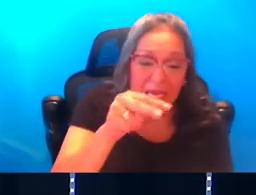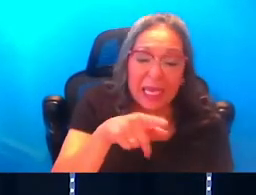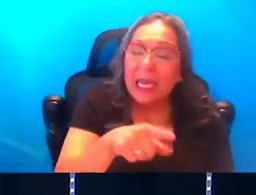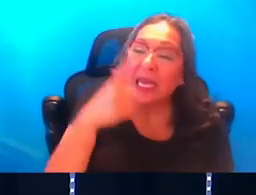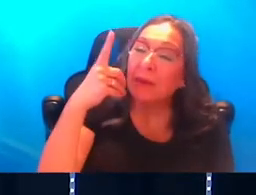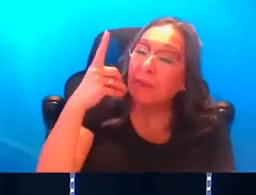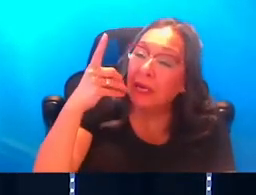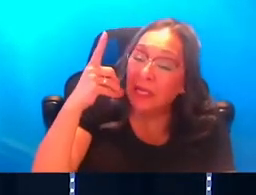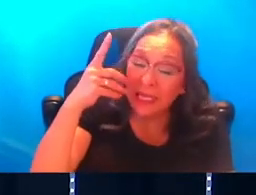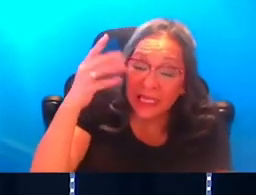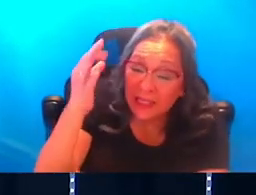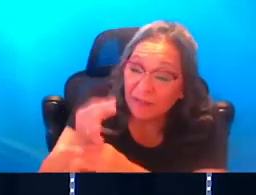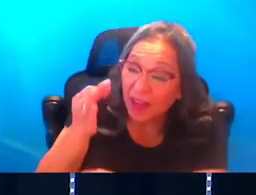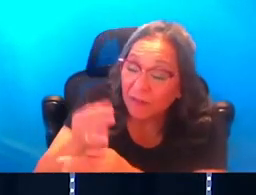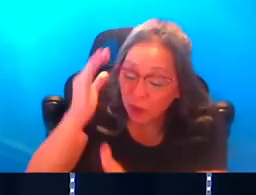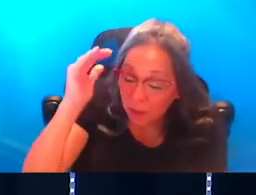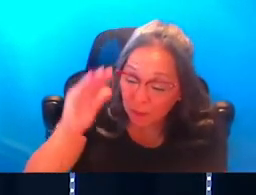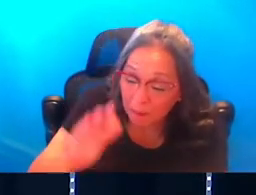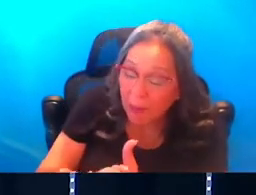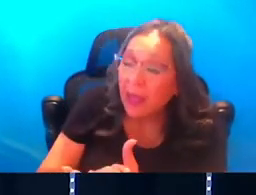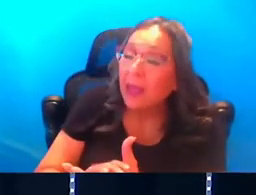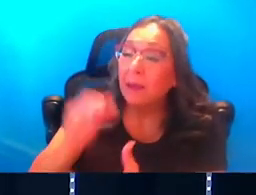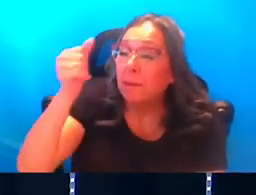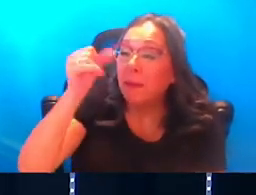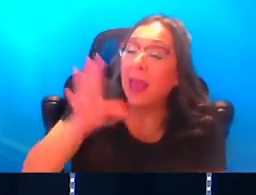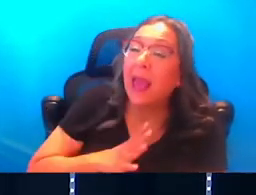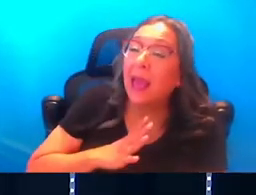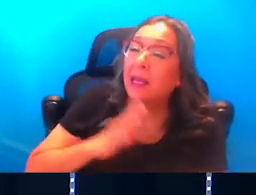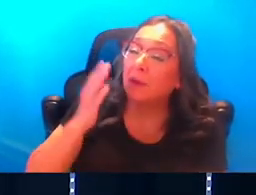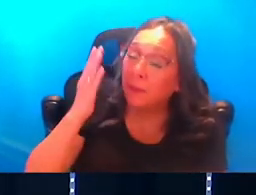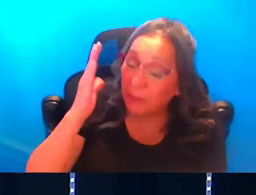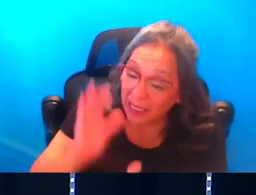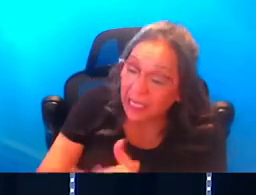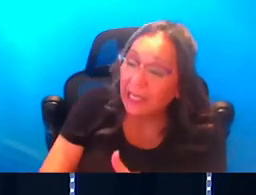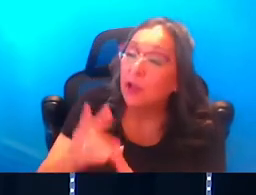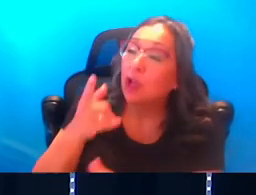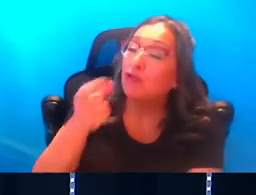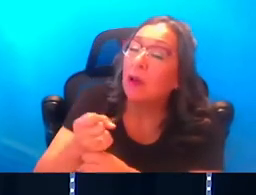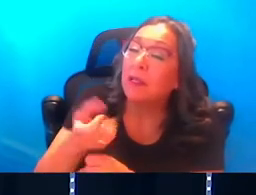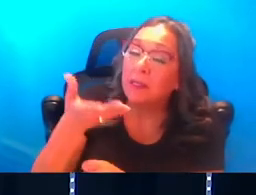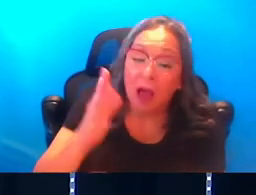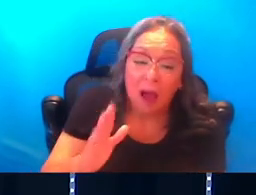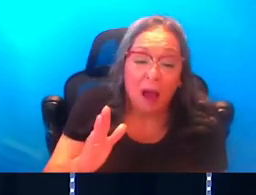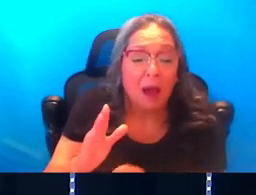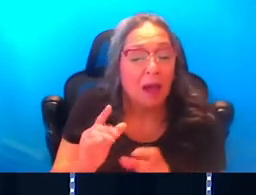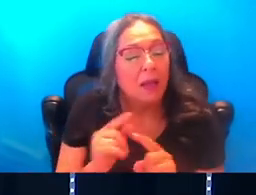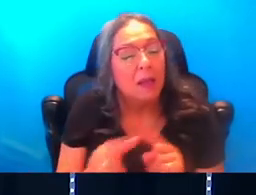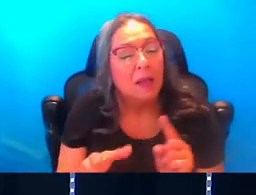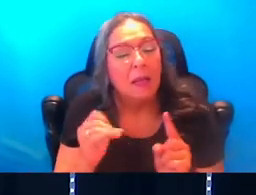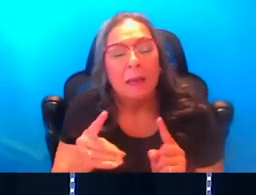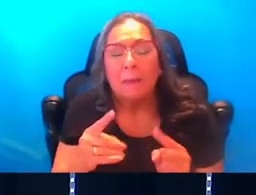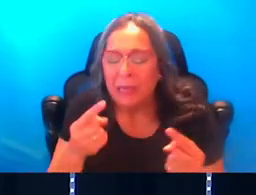He can't put it together, but he's trying to put it together. And he's like, I trust God. Through the agony, the